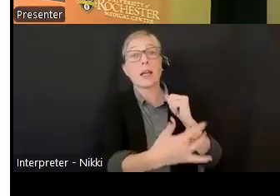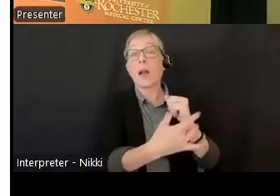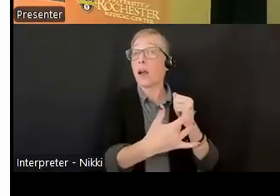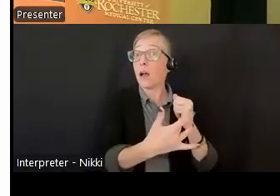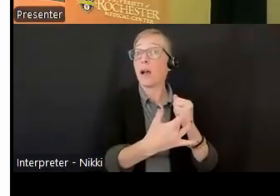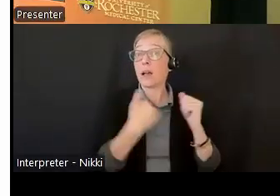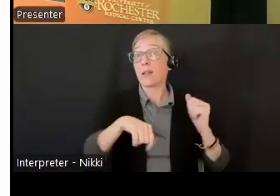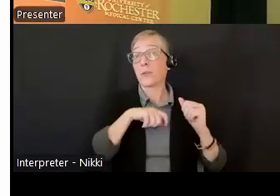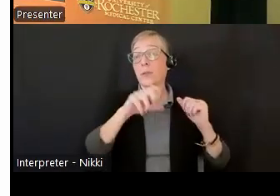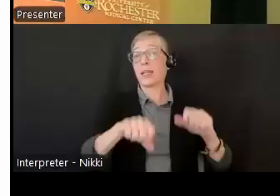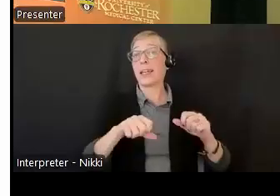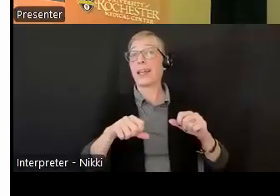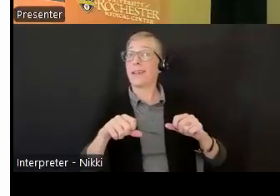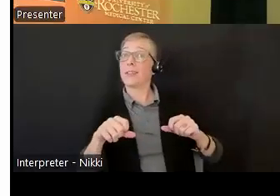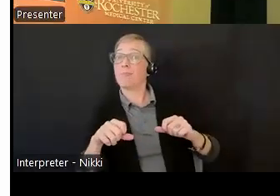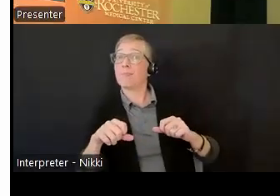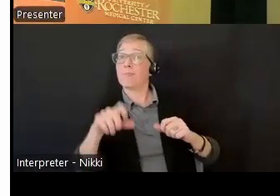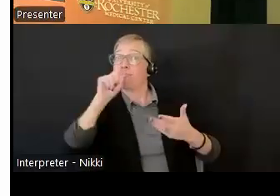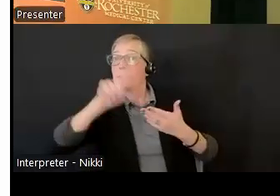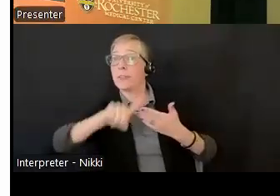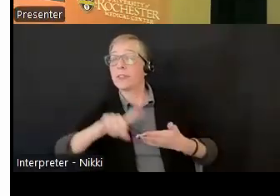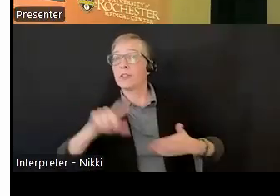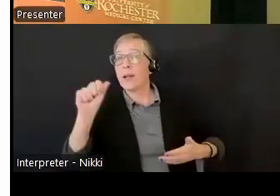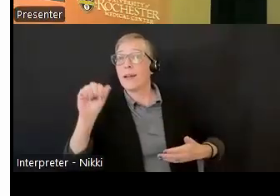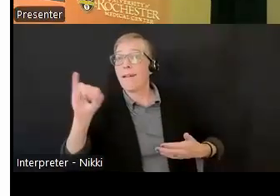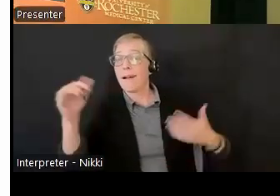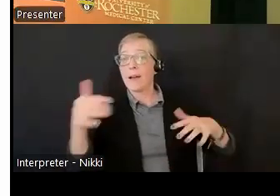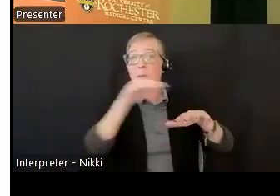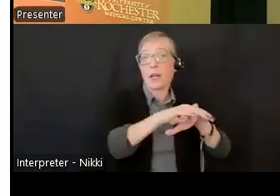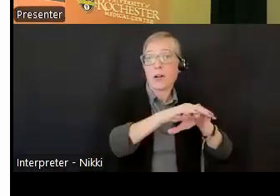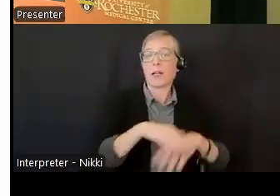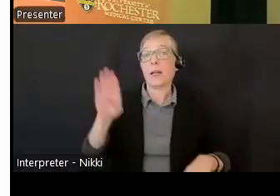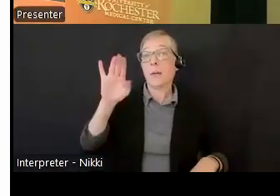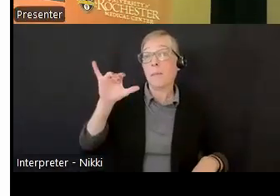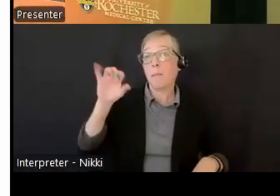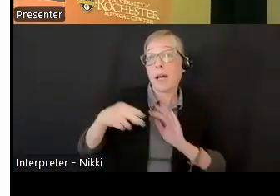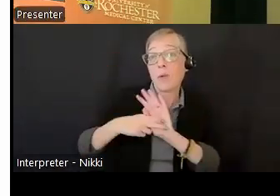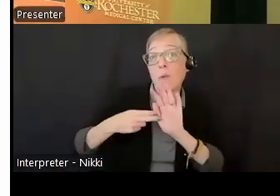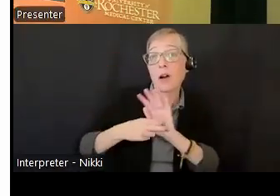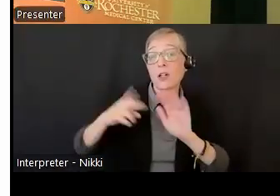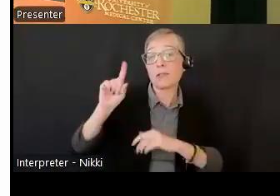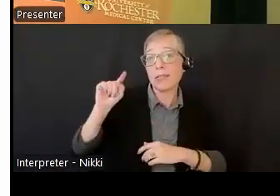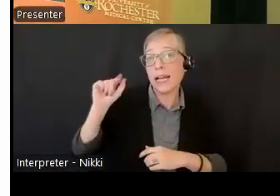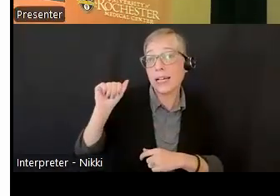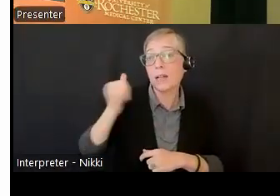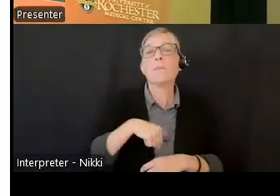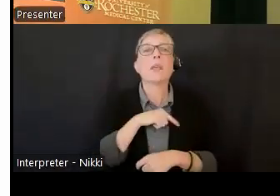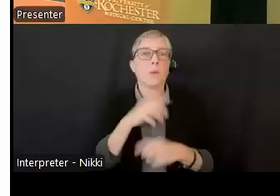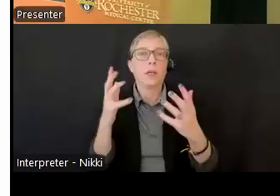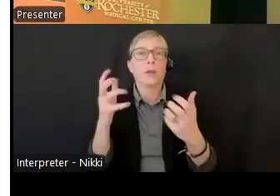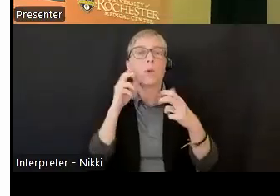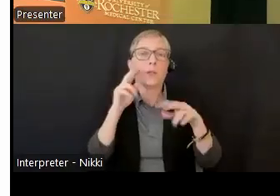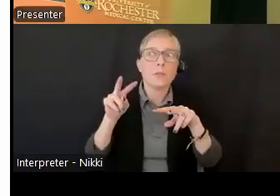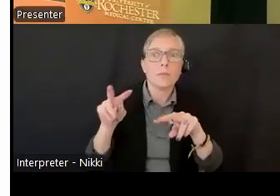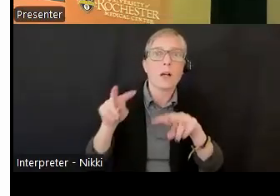with AI, wearable technology, or biomarker data. Our hope is to objectively monitor behavioral health progression and